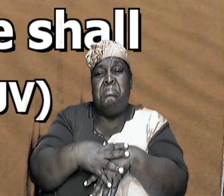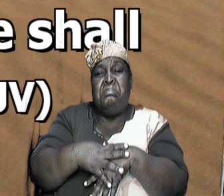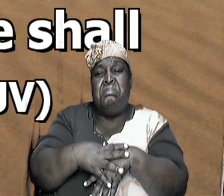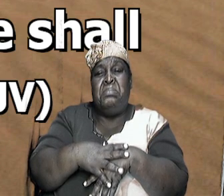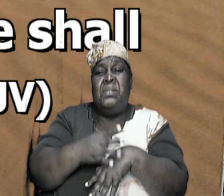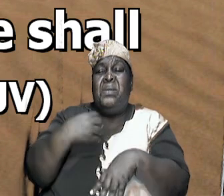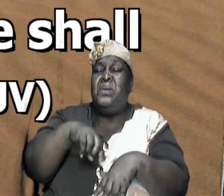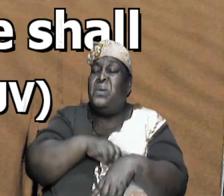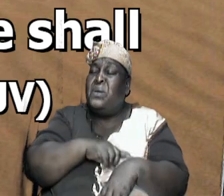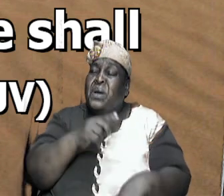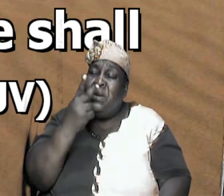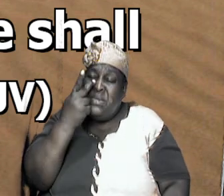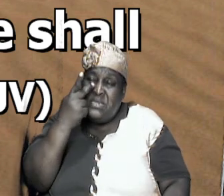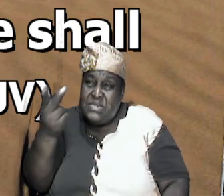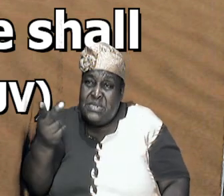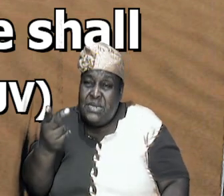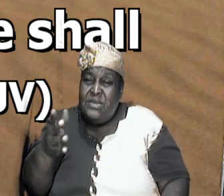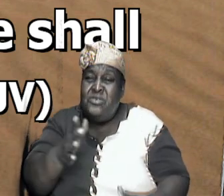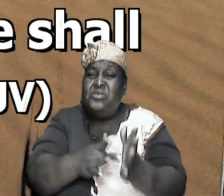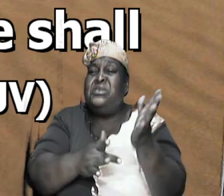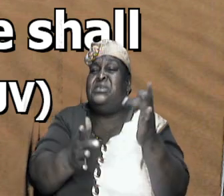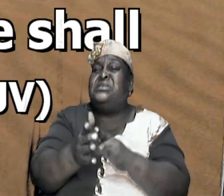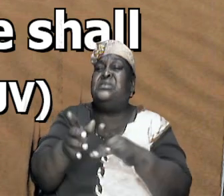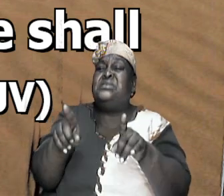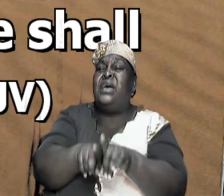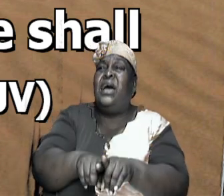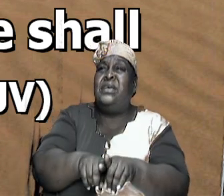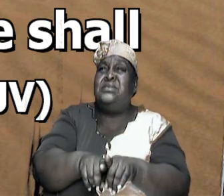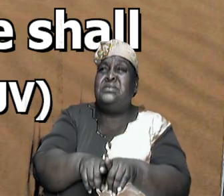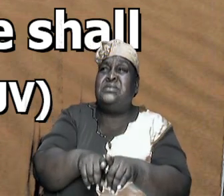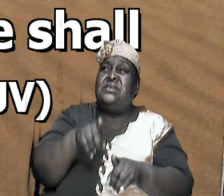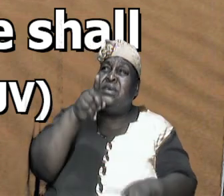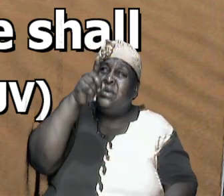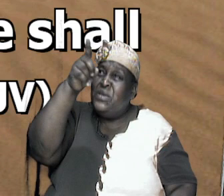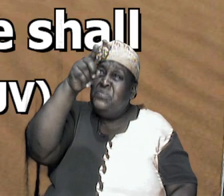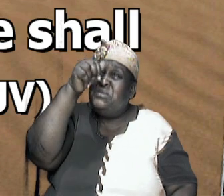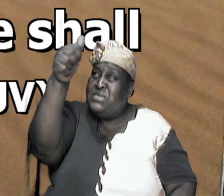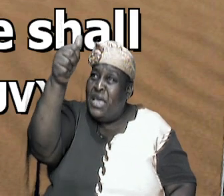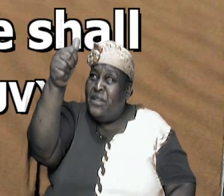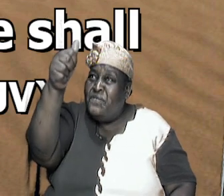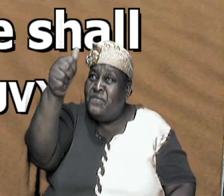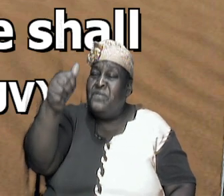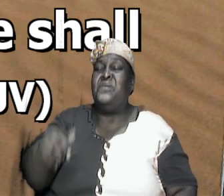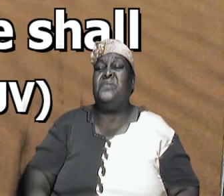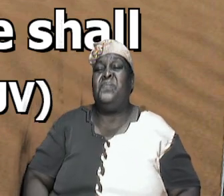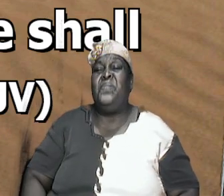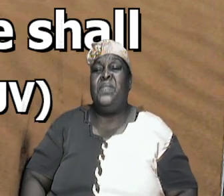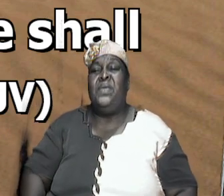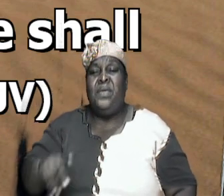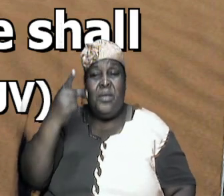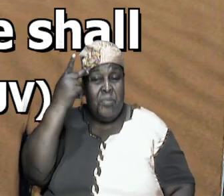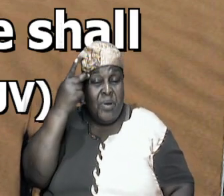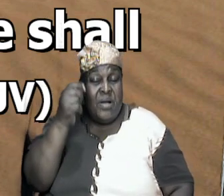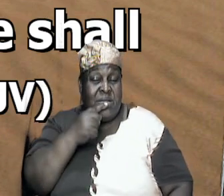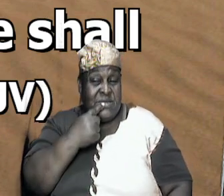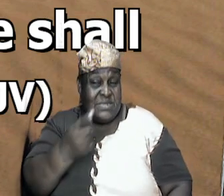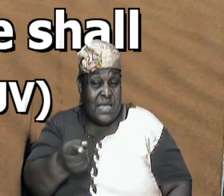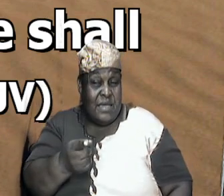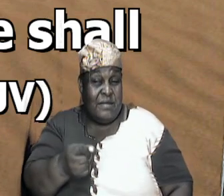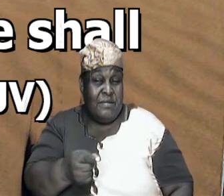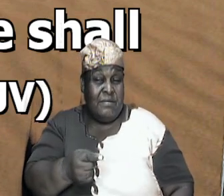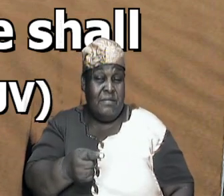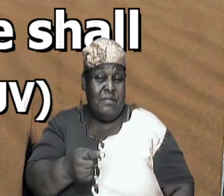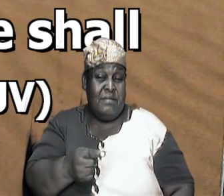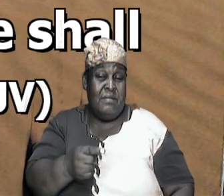know, but we're gonna see him as he is. Now Paul said it in another,